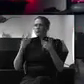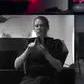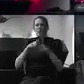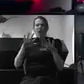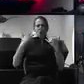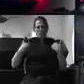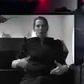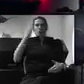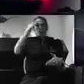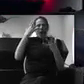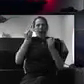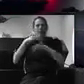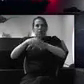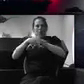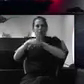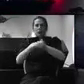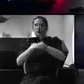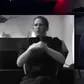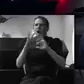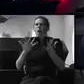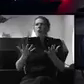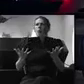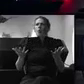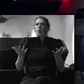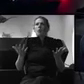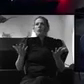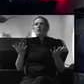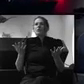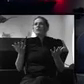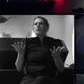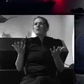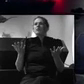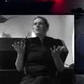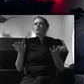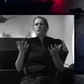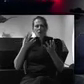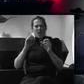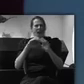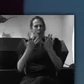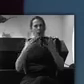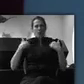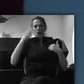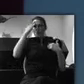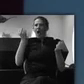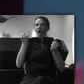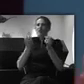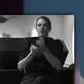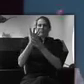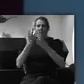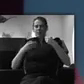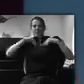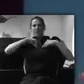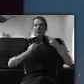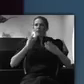do your blood cells know when there is an inflammation process going on somewhere where they have to repair the damage? And how does